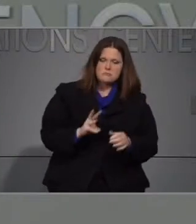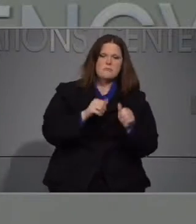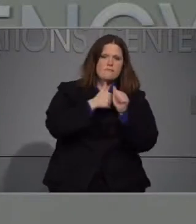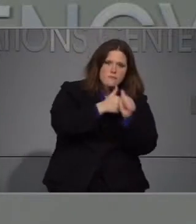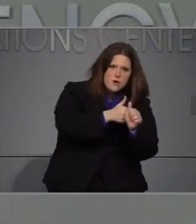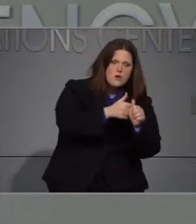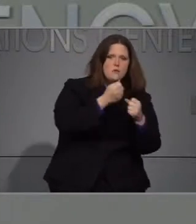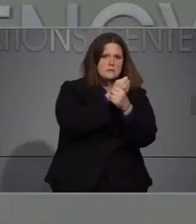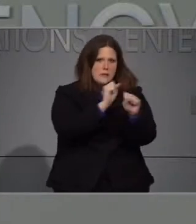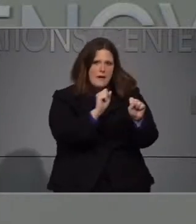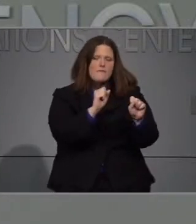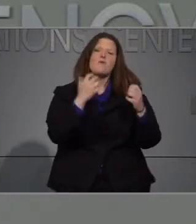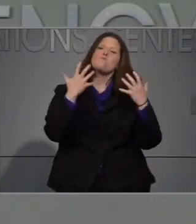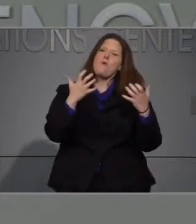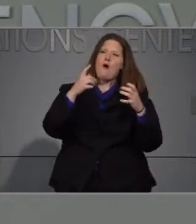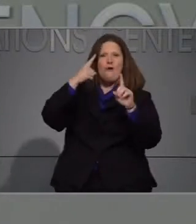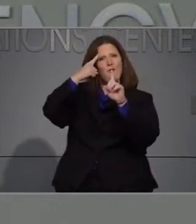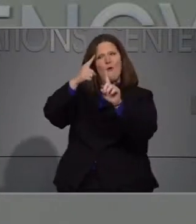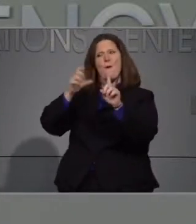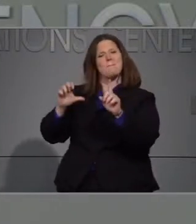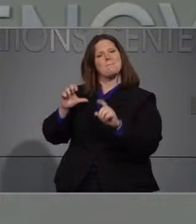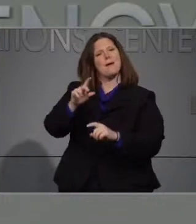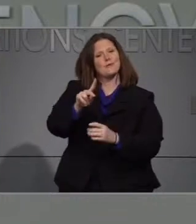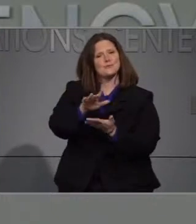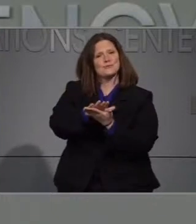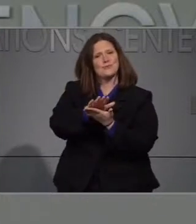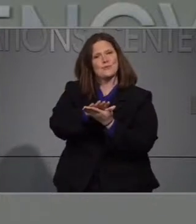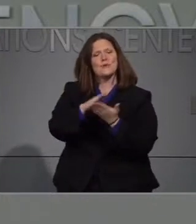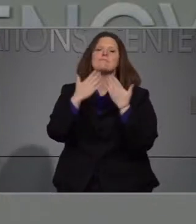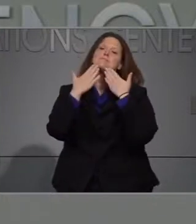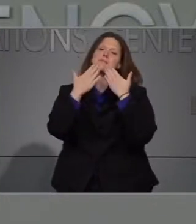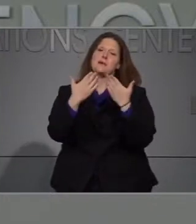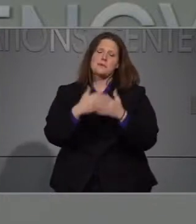kids back into the classroom. Thanks.